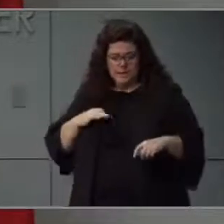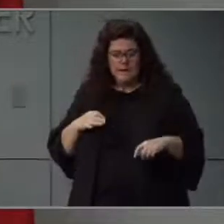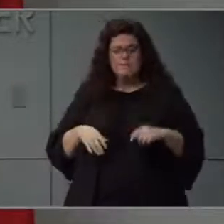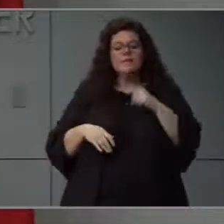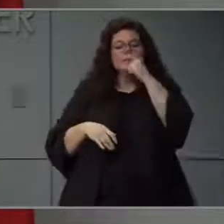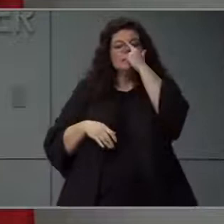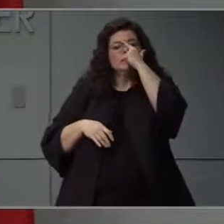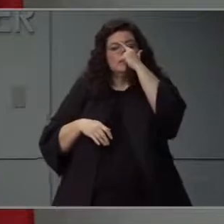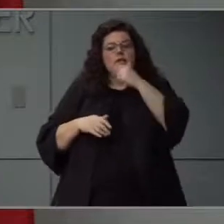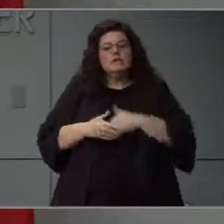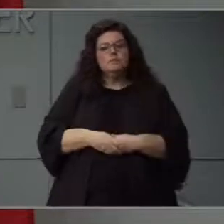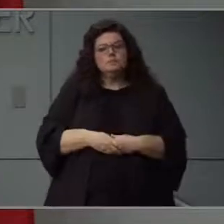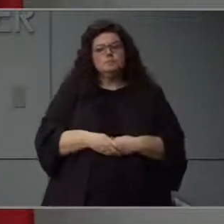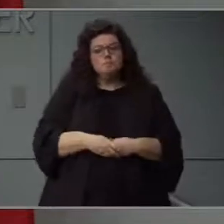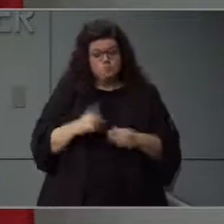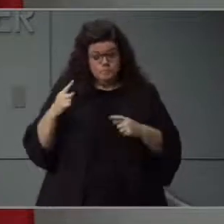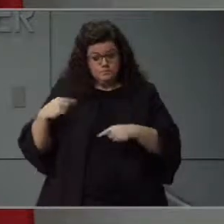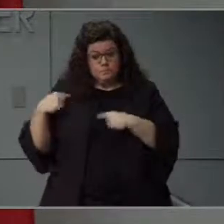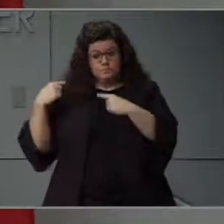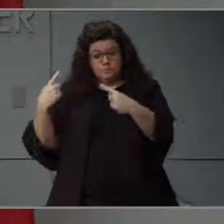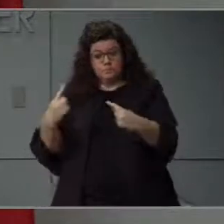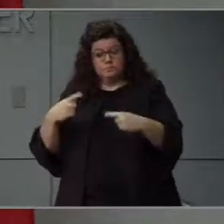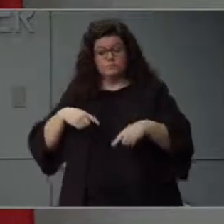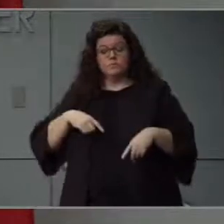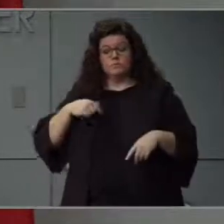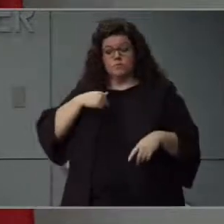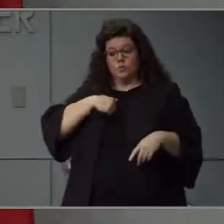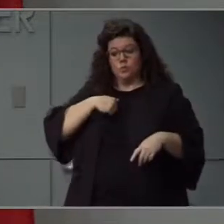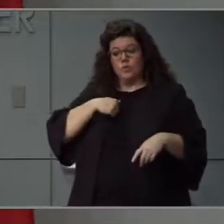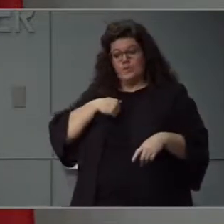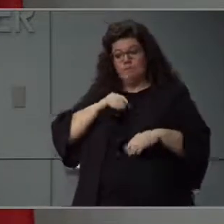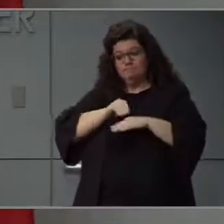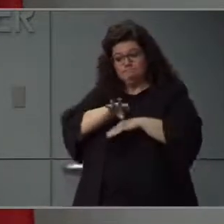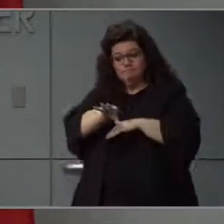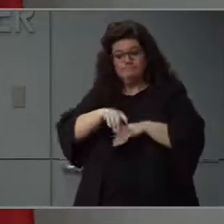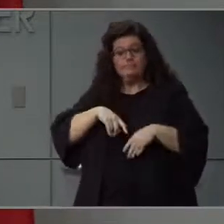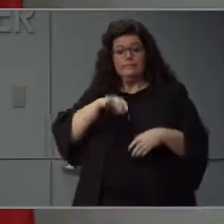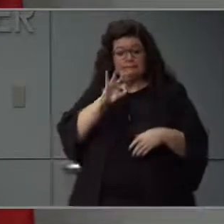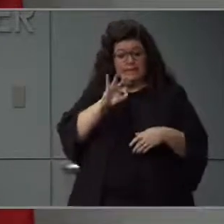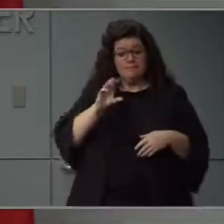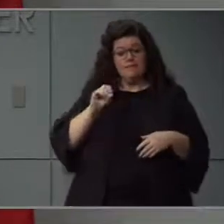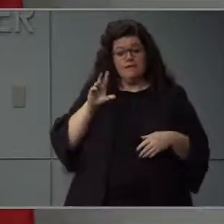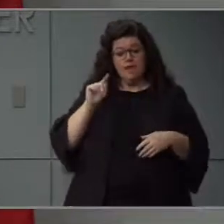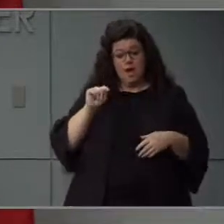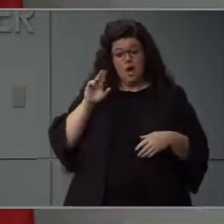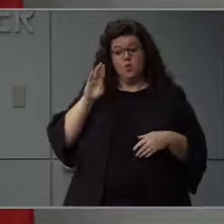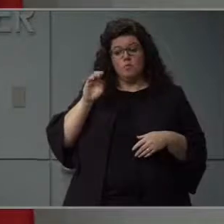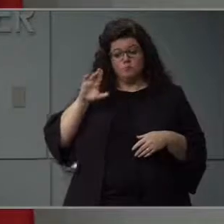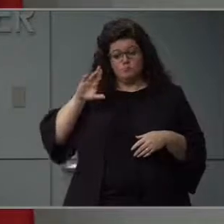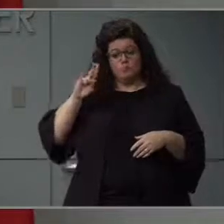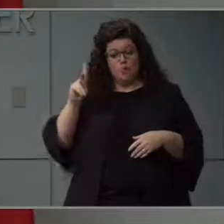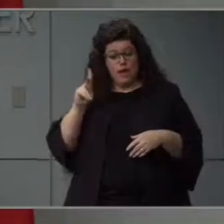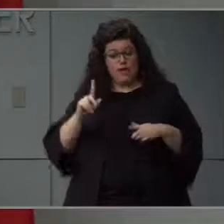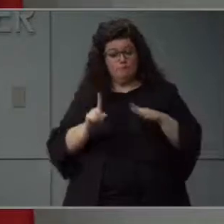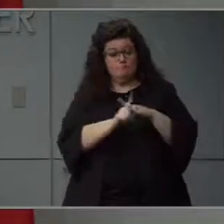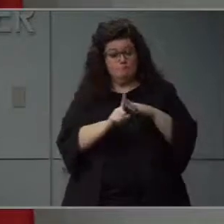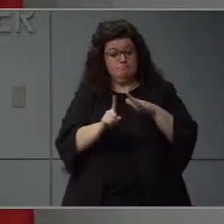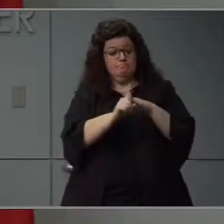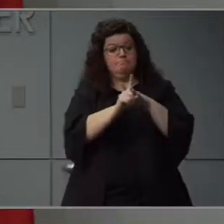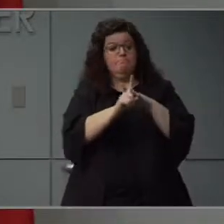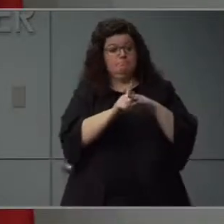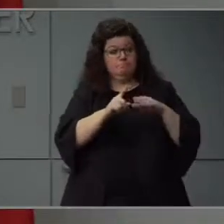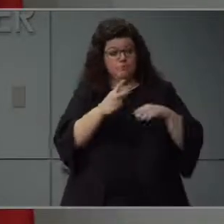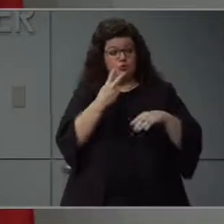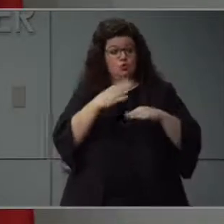protocol since we've gotten to this point, is to say if there is an outbreak, again, 2 or more cases, that is when we do